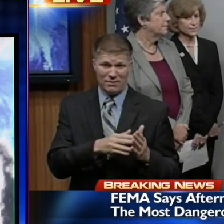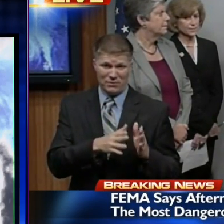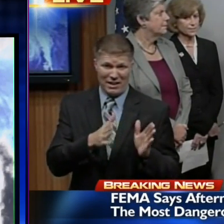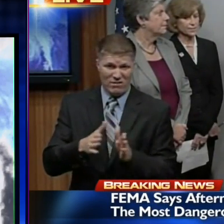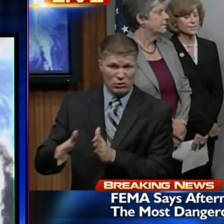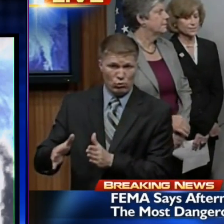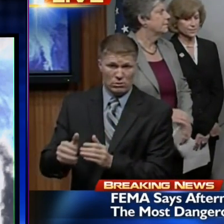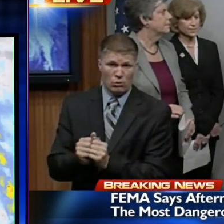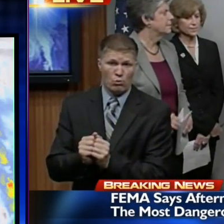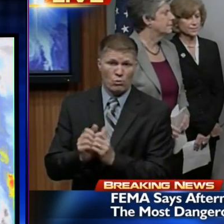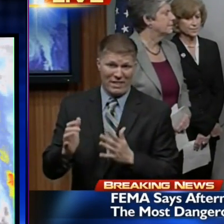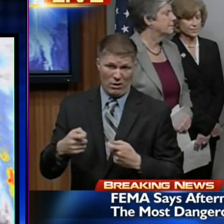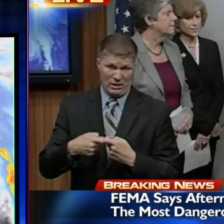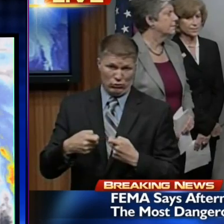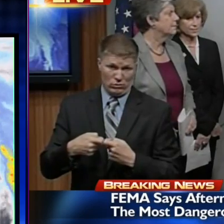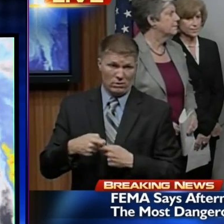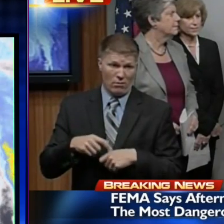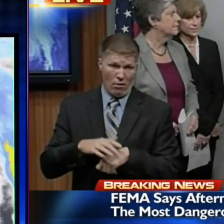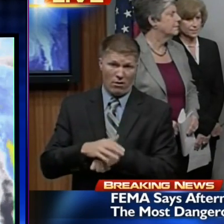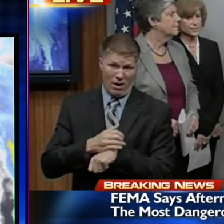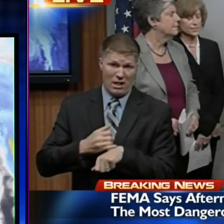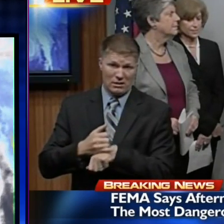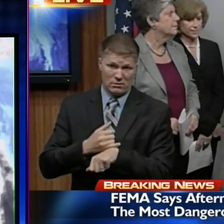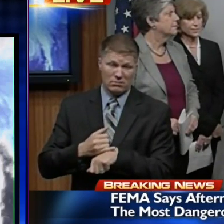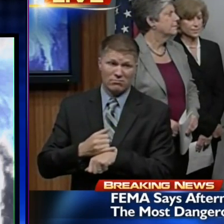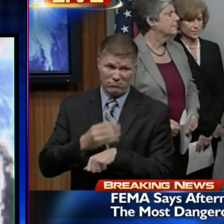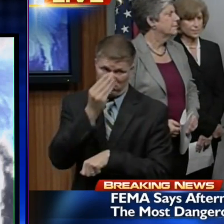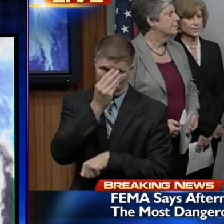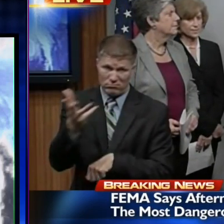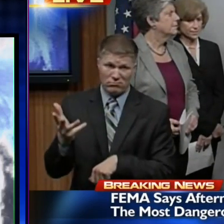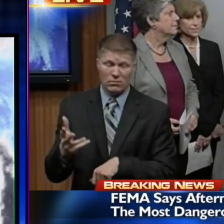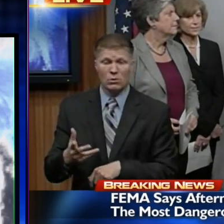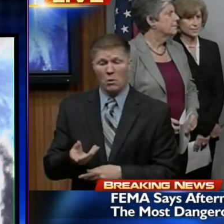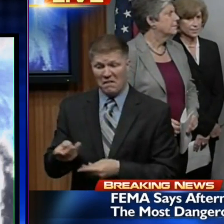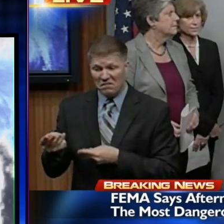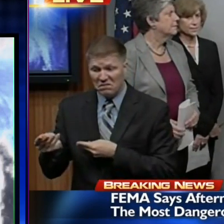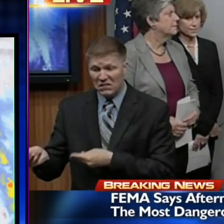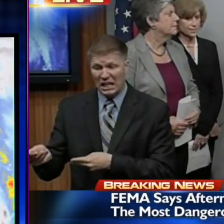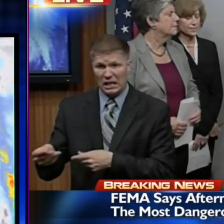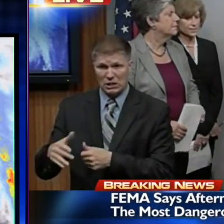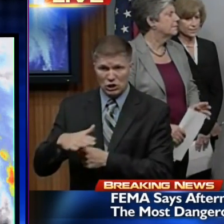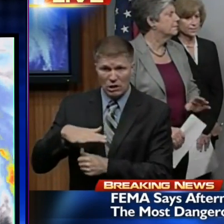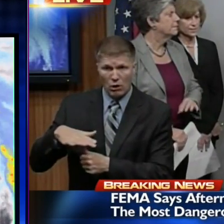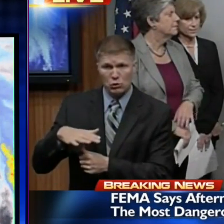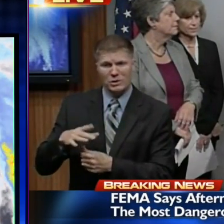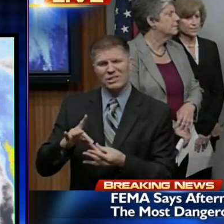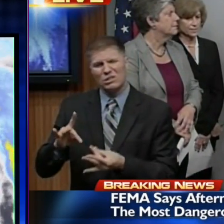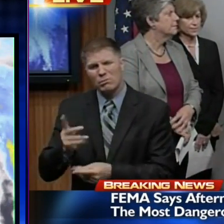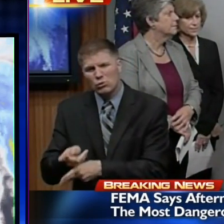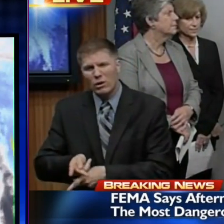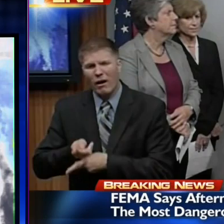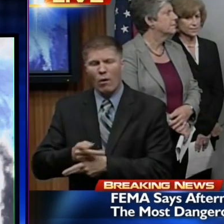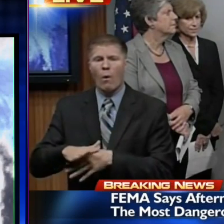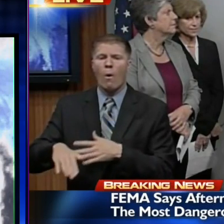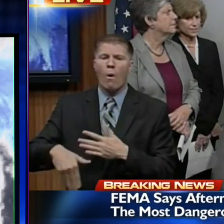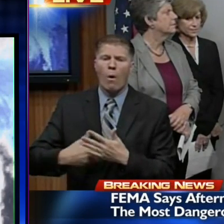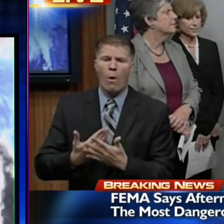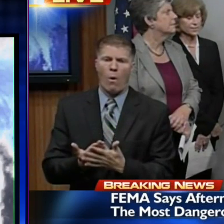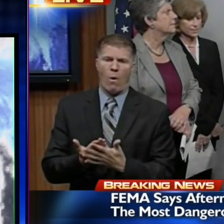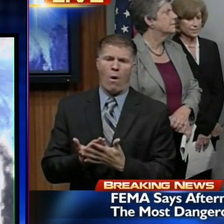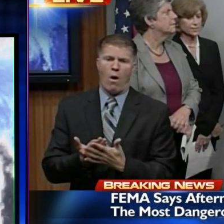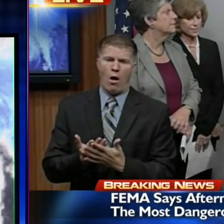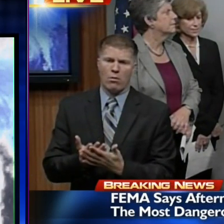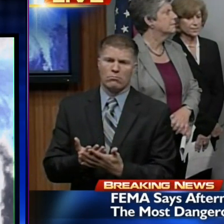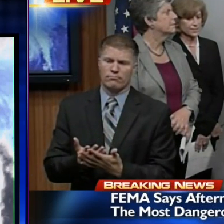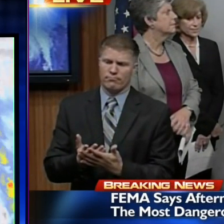no power on those islands. And so feeding and sheltering and spiritual care is all being